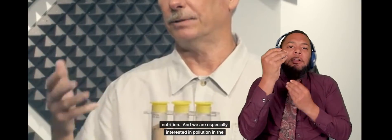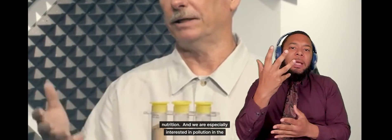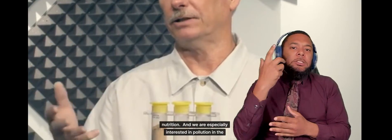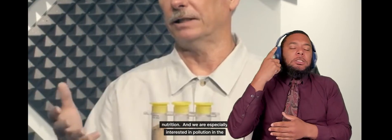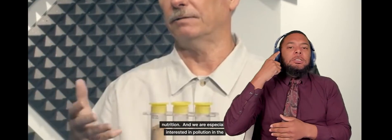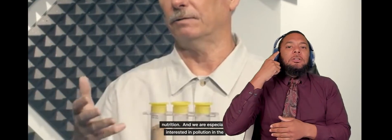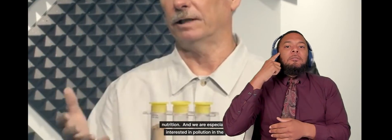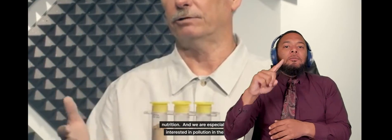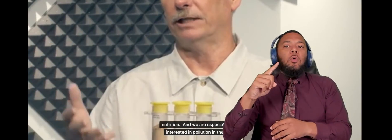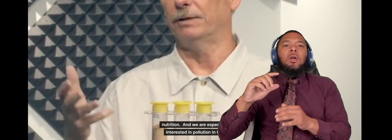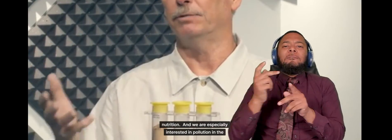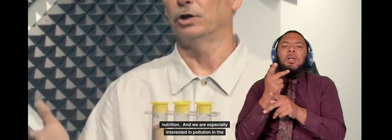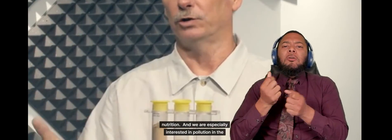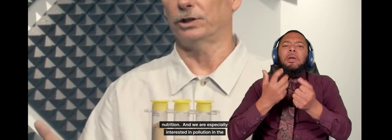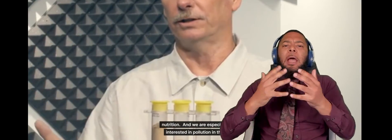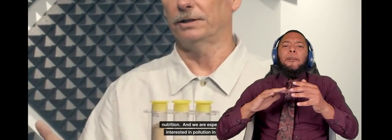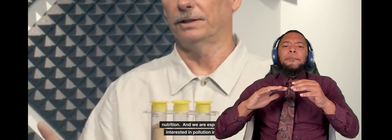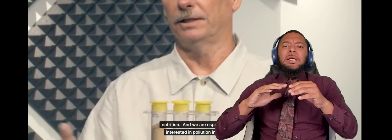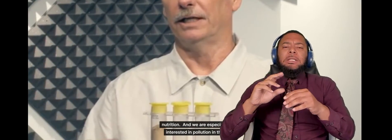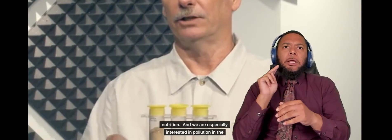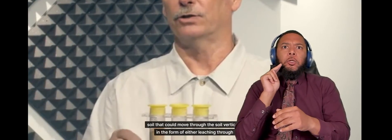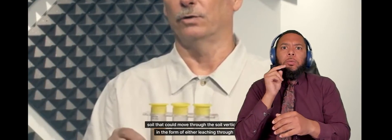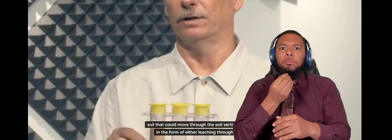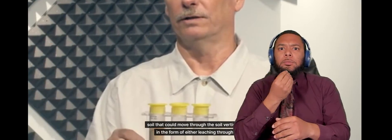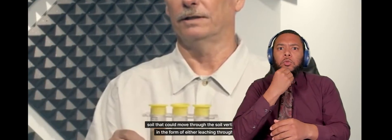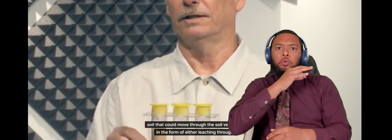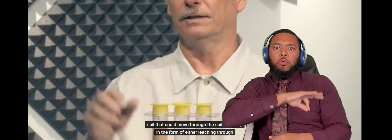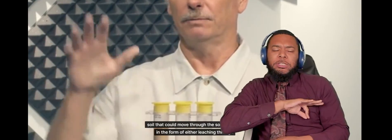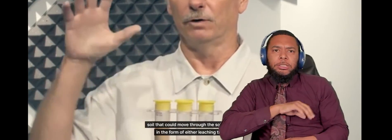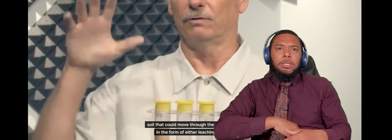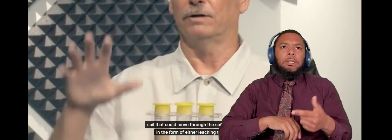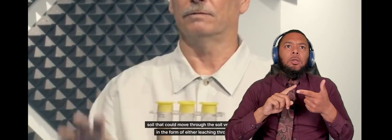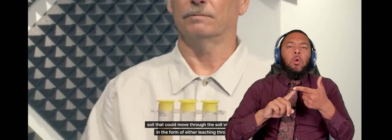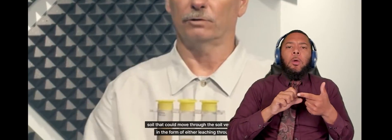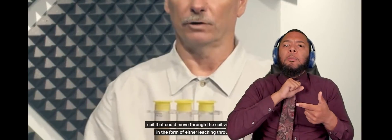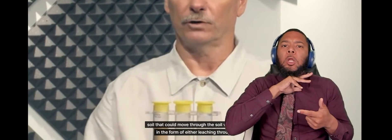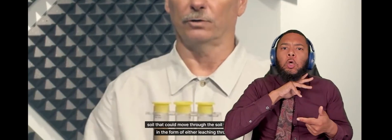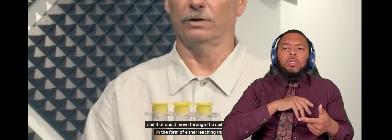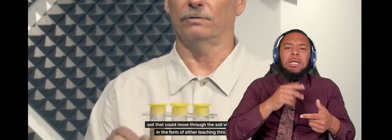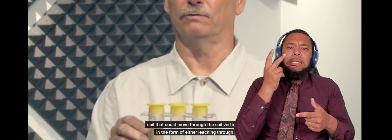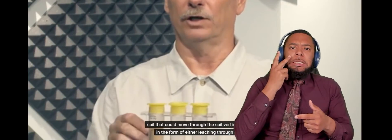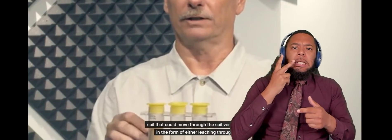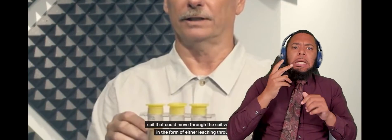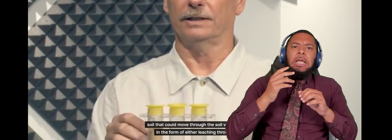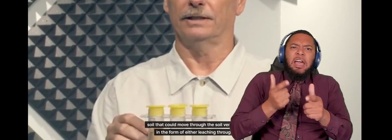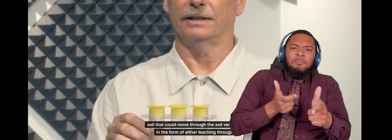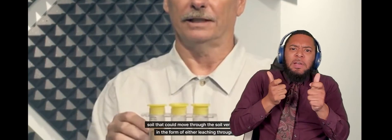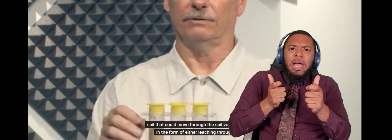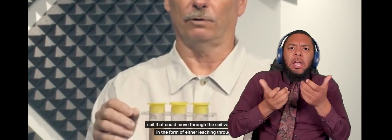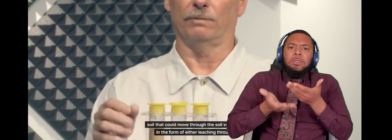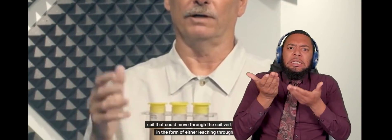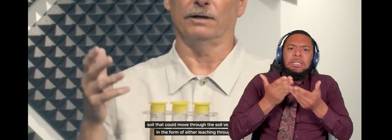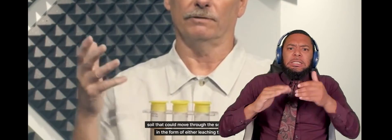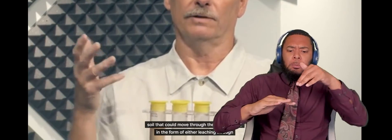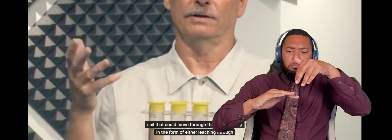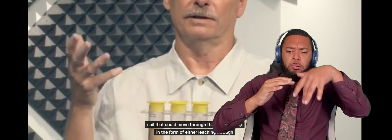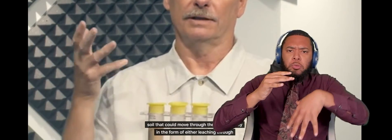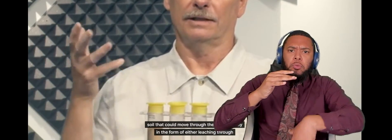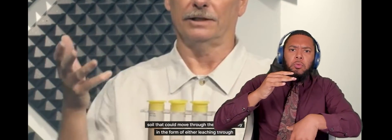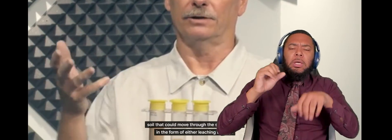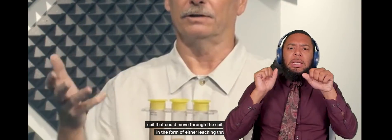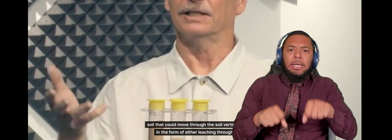nutrition, and especially we're interested in pollution in the soil to move through the soil vertically in the form